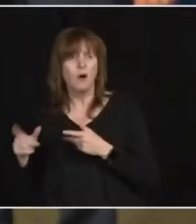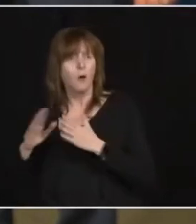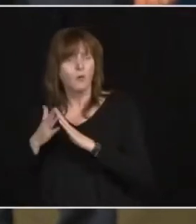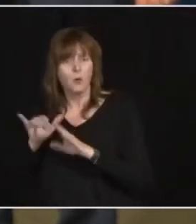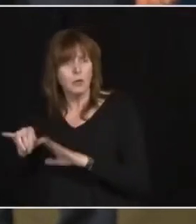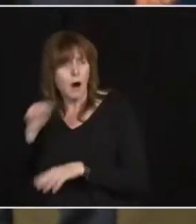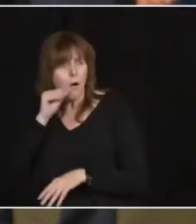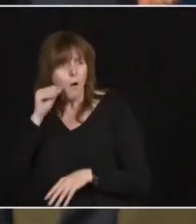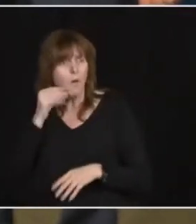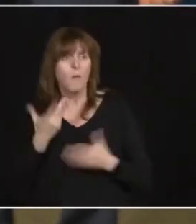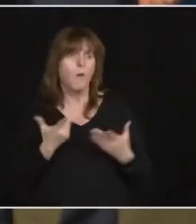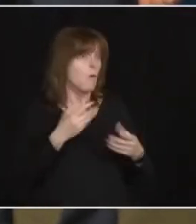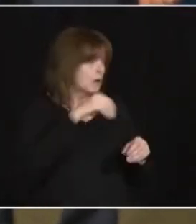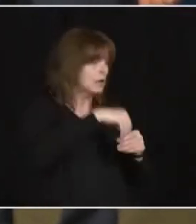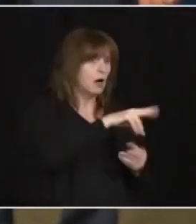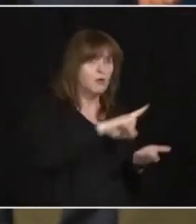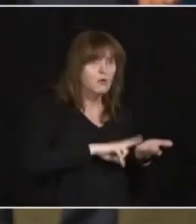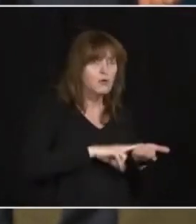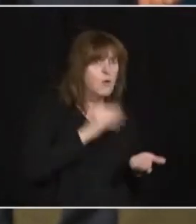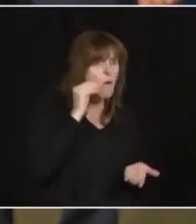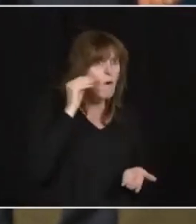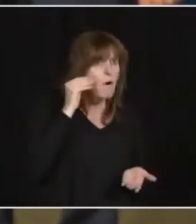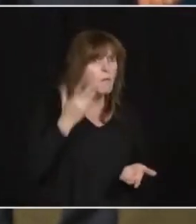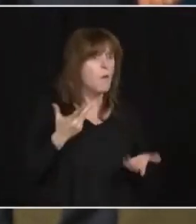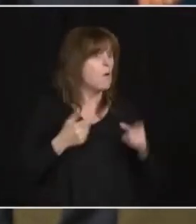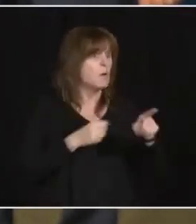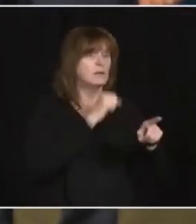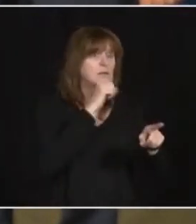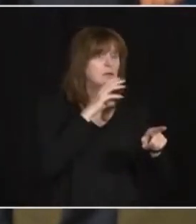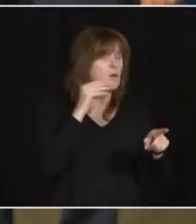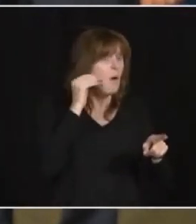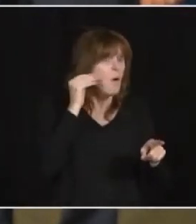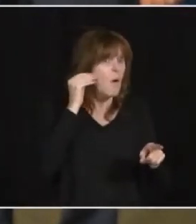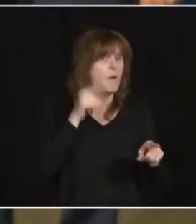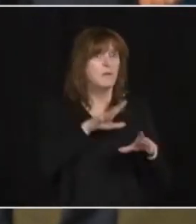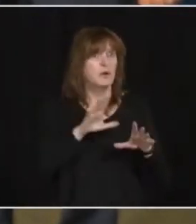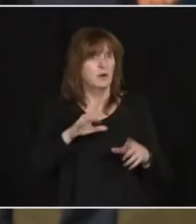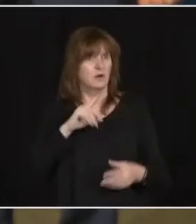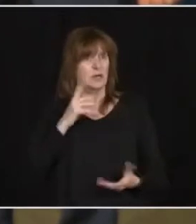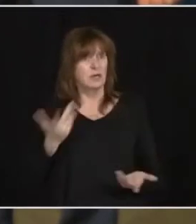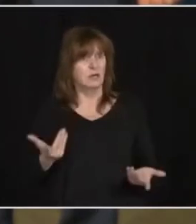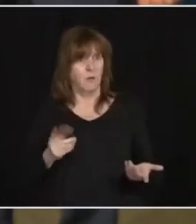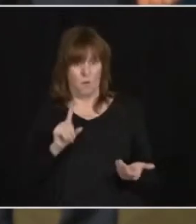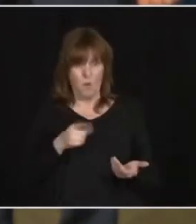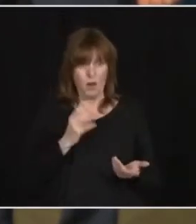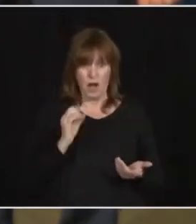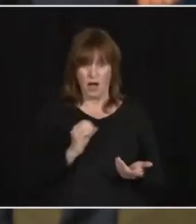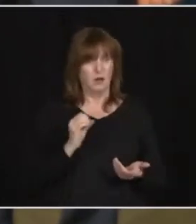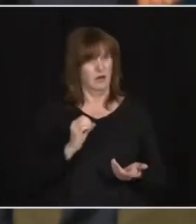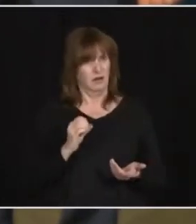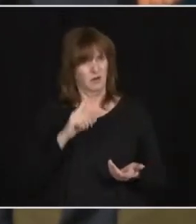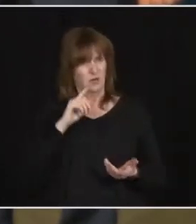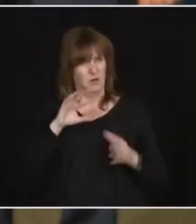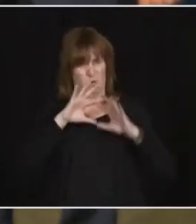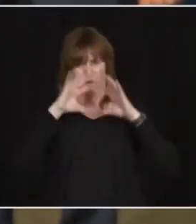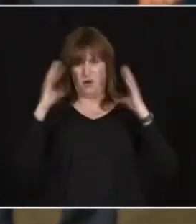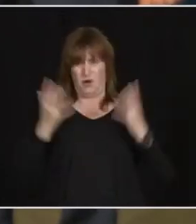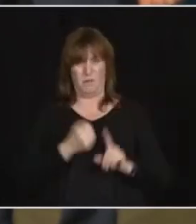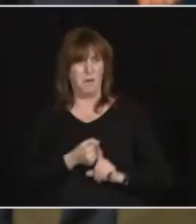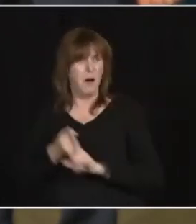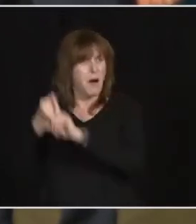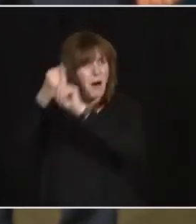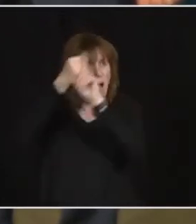But this is a global phenomenon, highly impacting our long-term care residents and